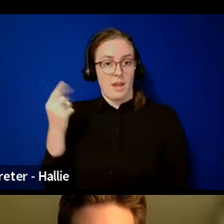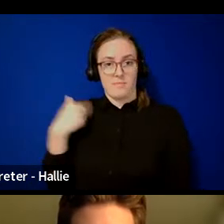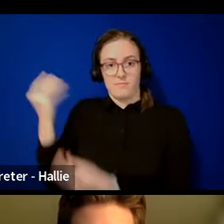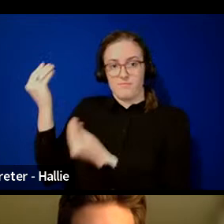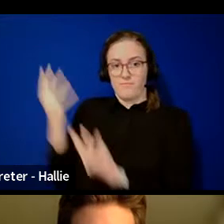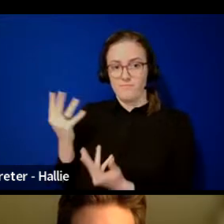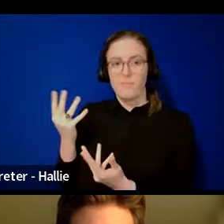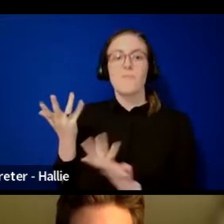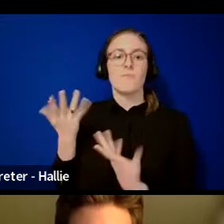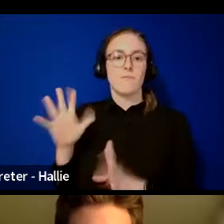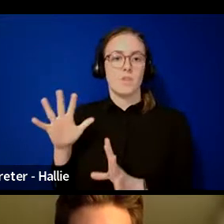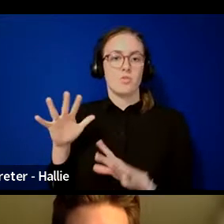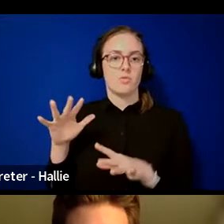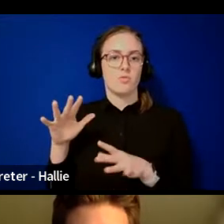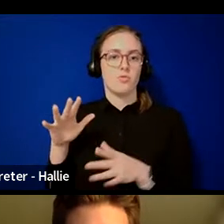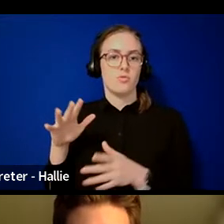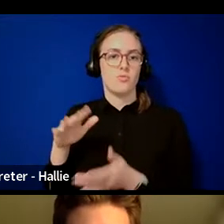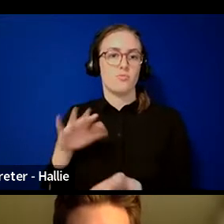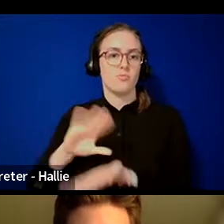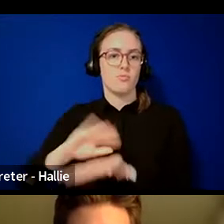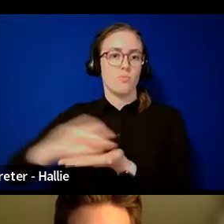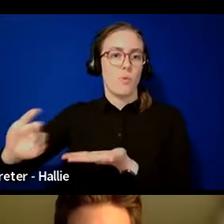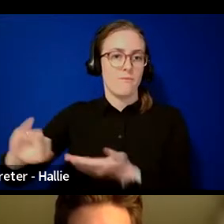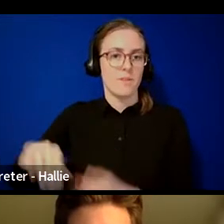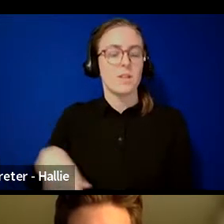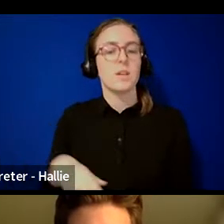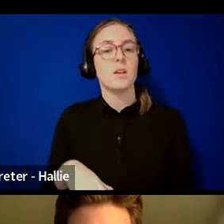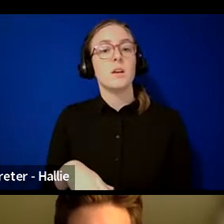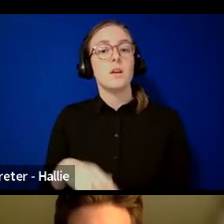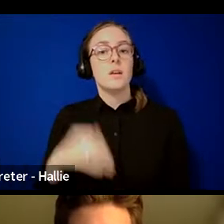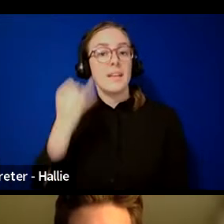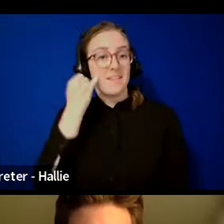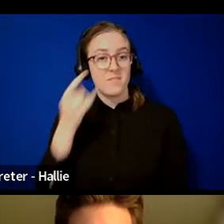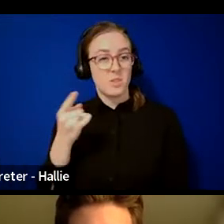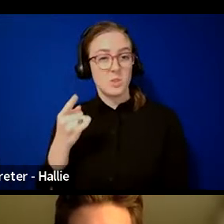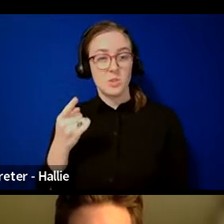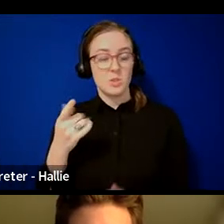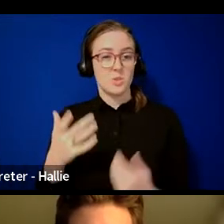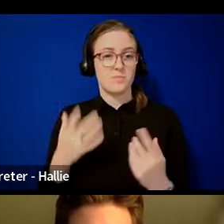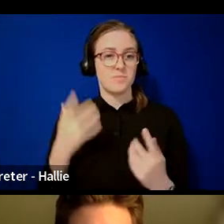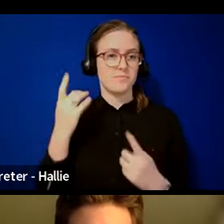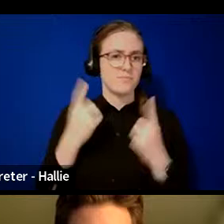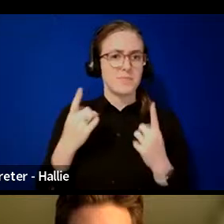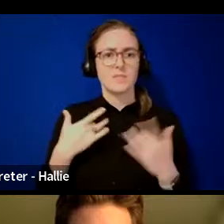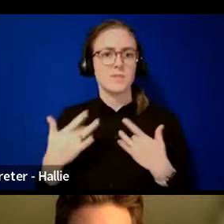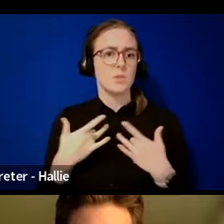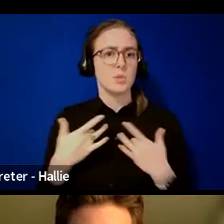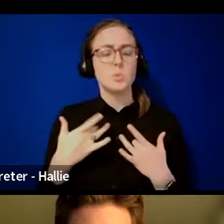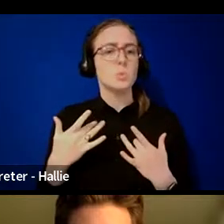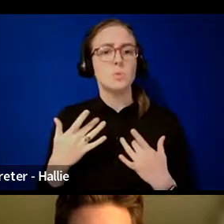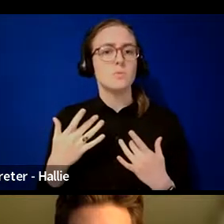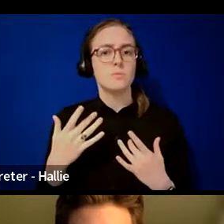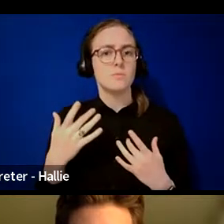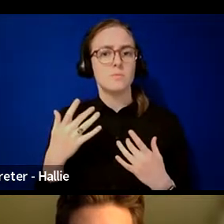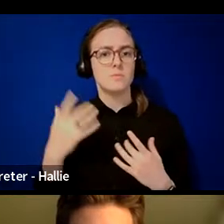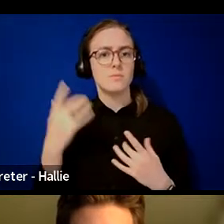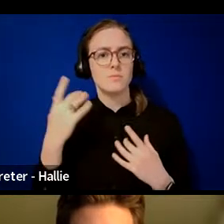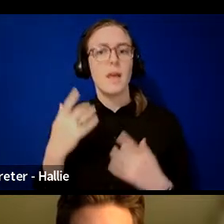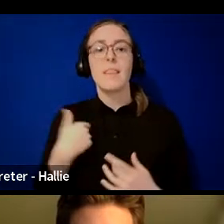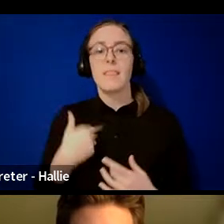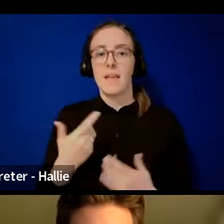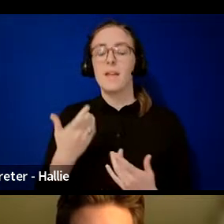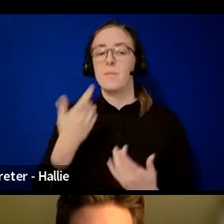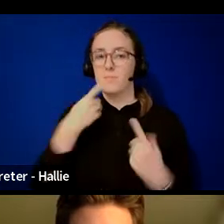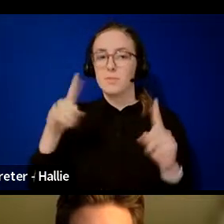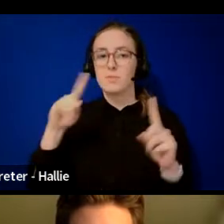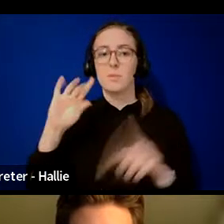removed. If anybody's interested in knowing what's going on with Spingarn, They finally put the fence up at